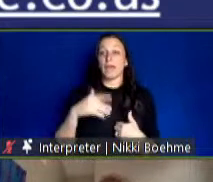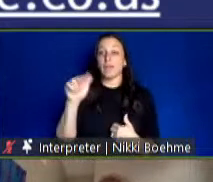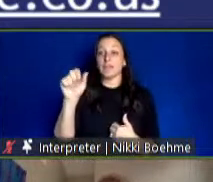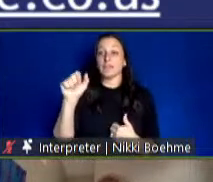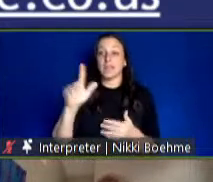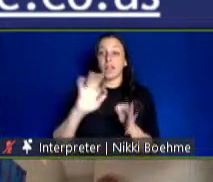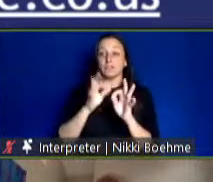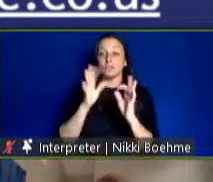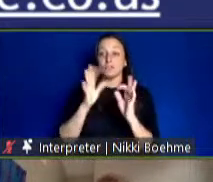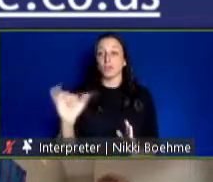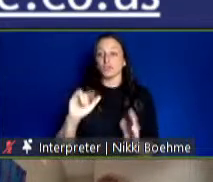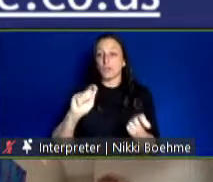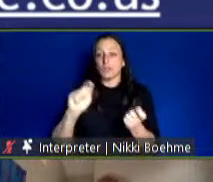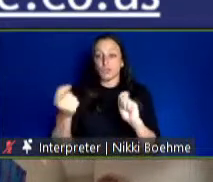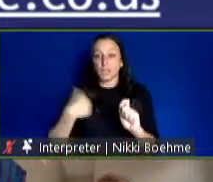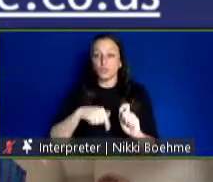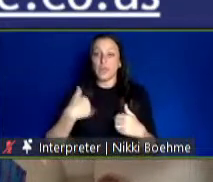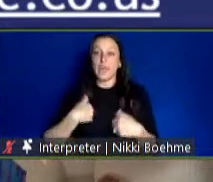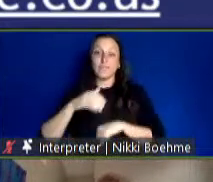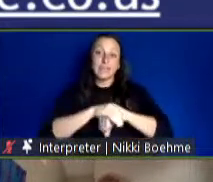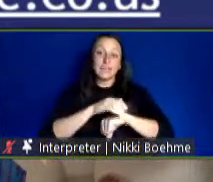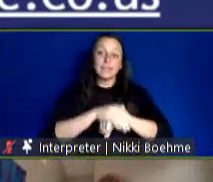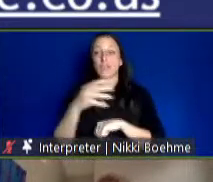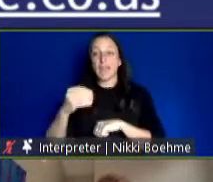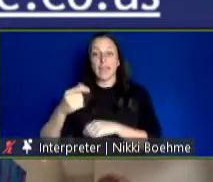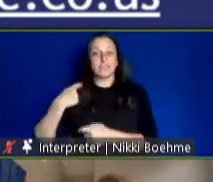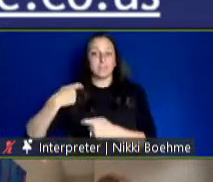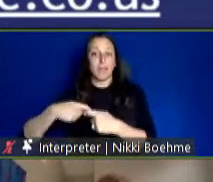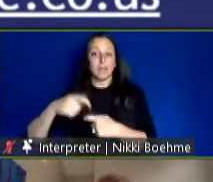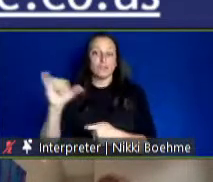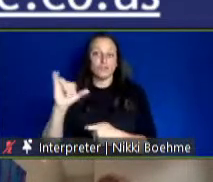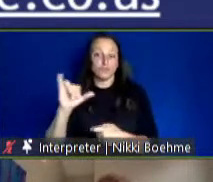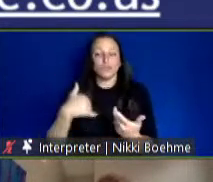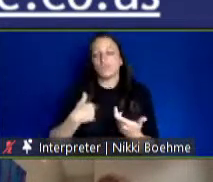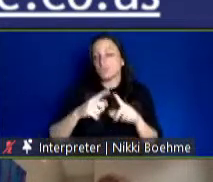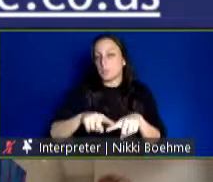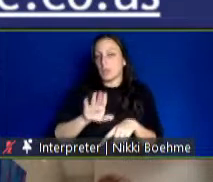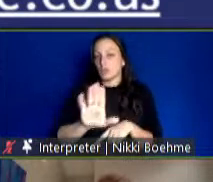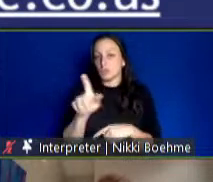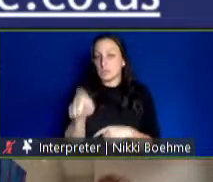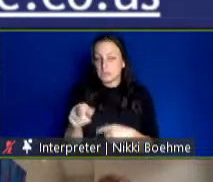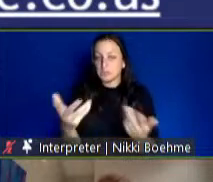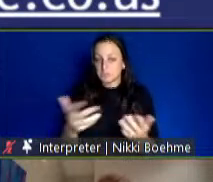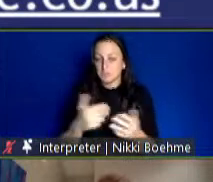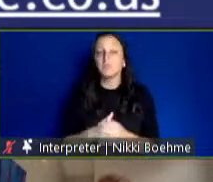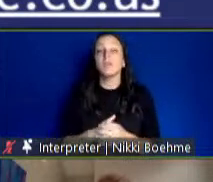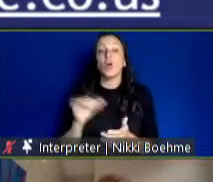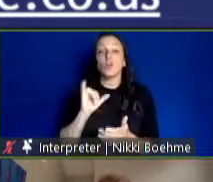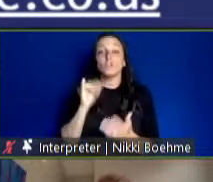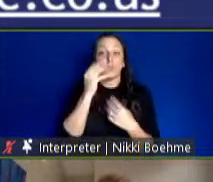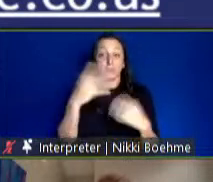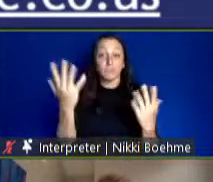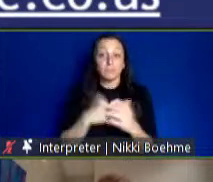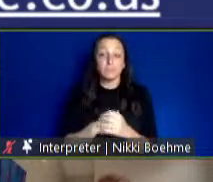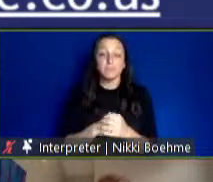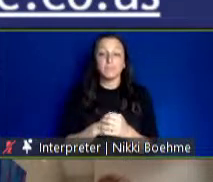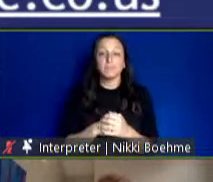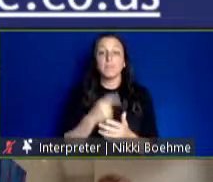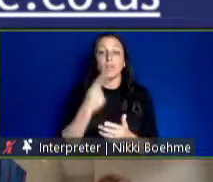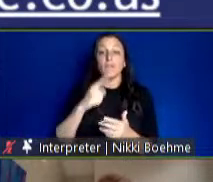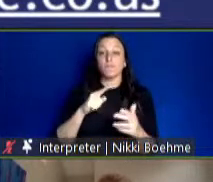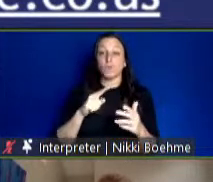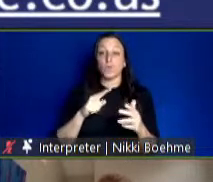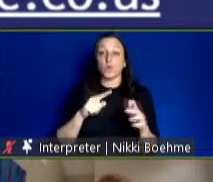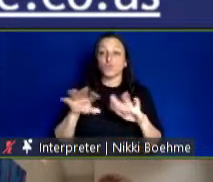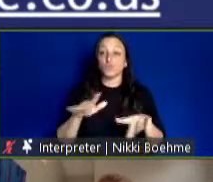your audio. We have Spanish audio interpretation as well, depending on your needs. And please note too that for recording purposes